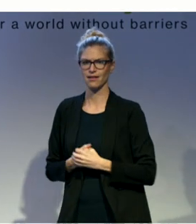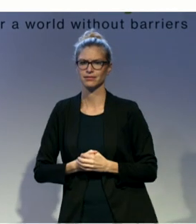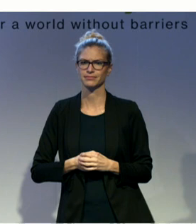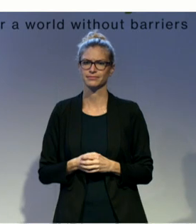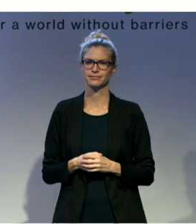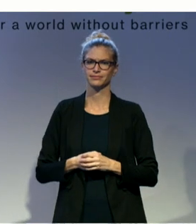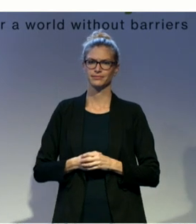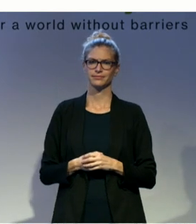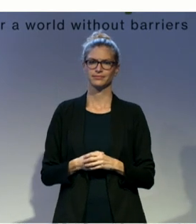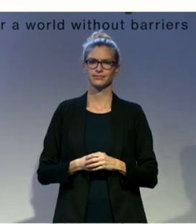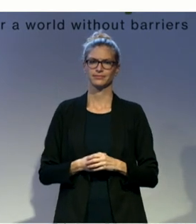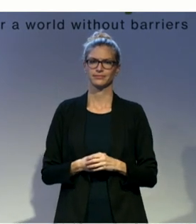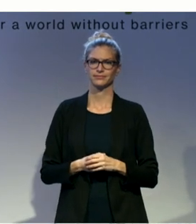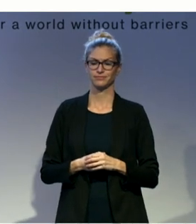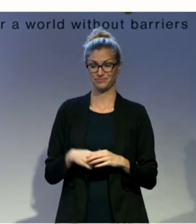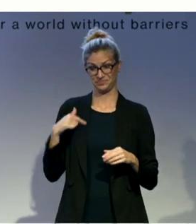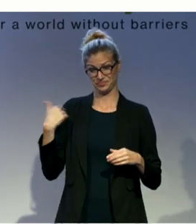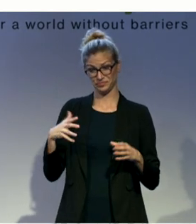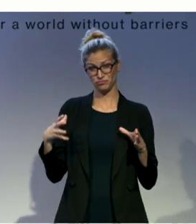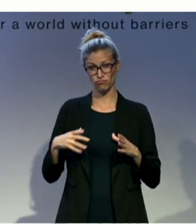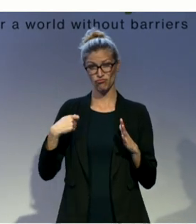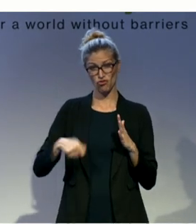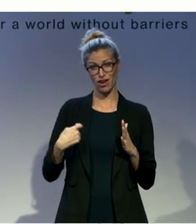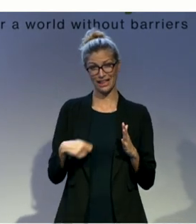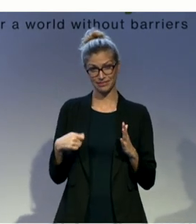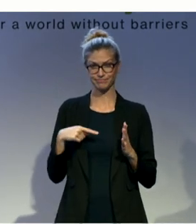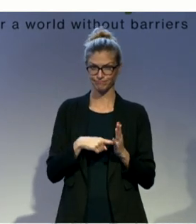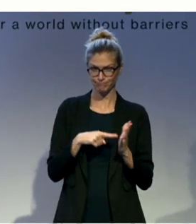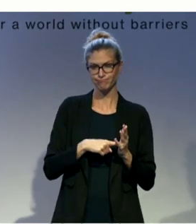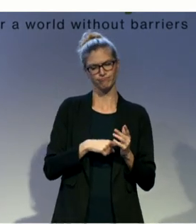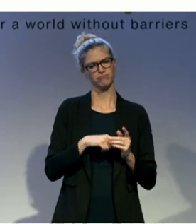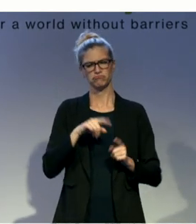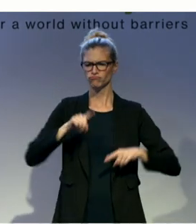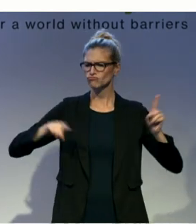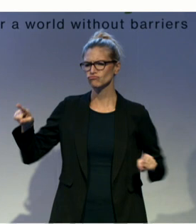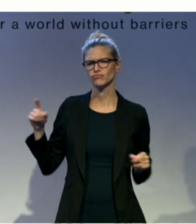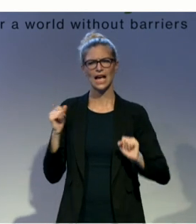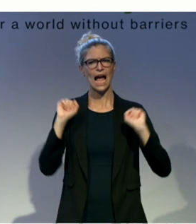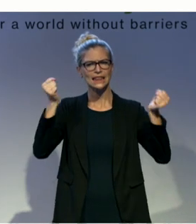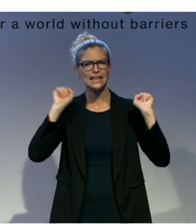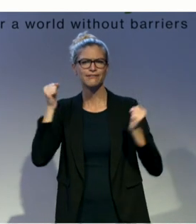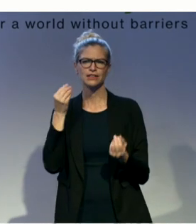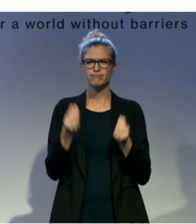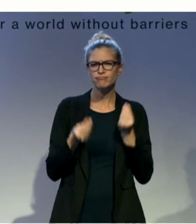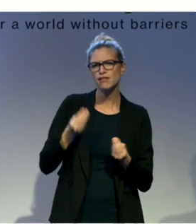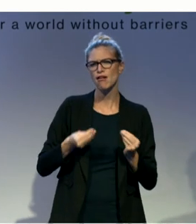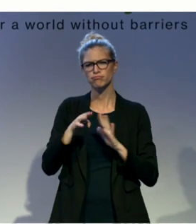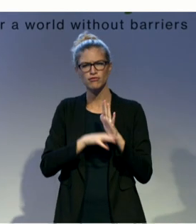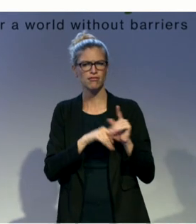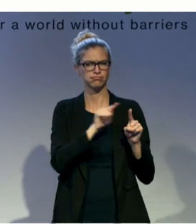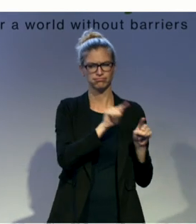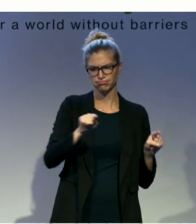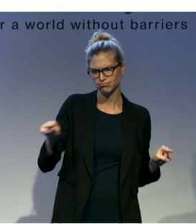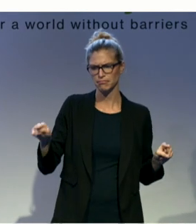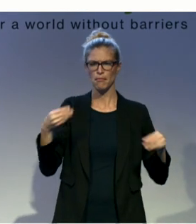This project consists of many activities. Most important ones are related to providing material resources to